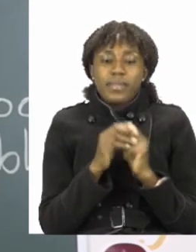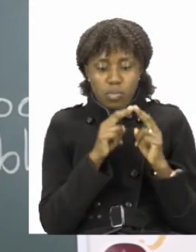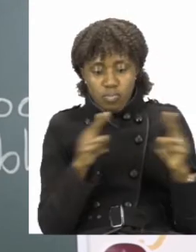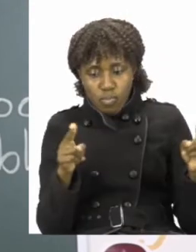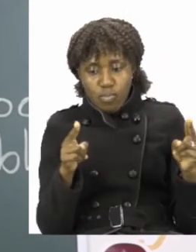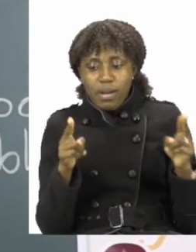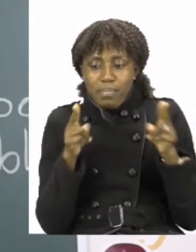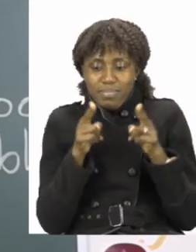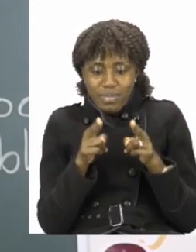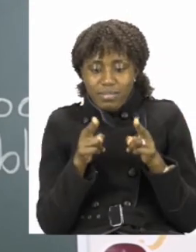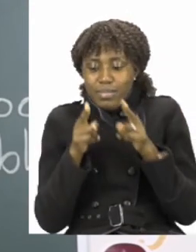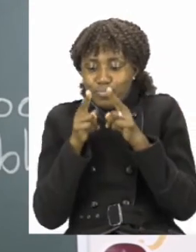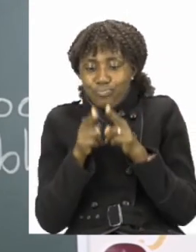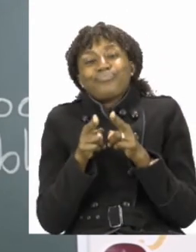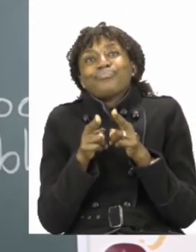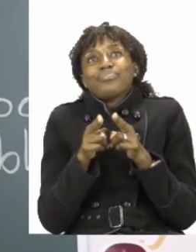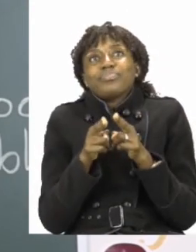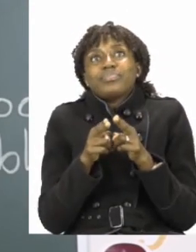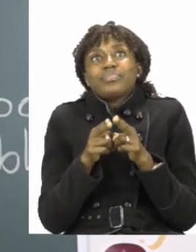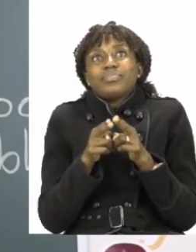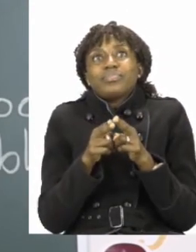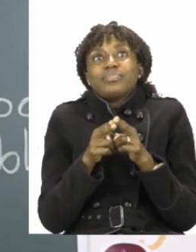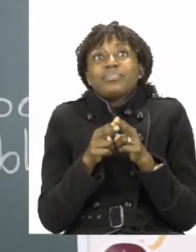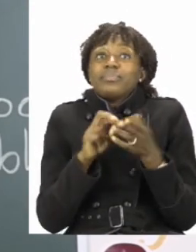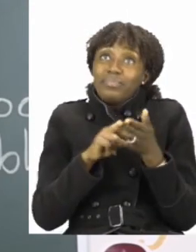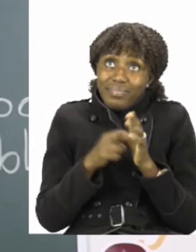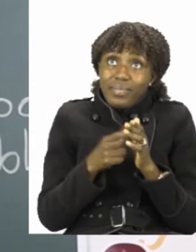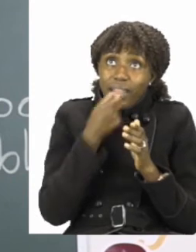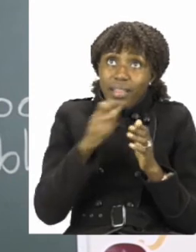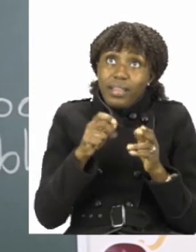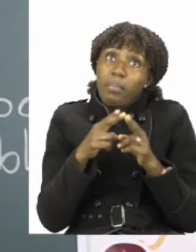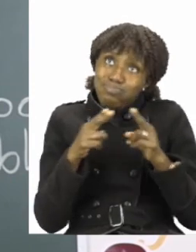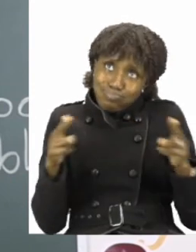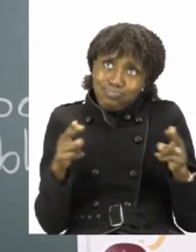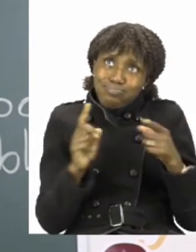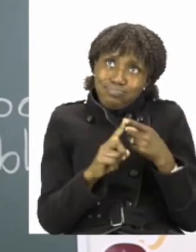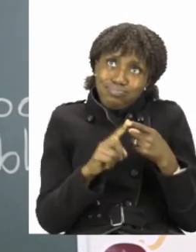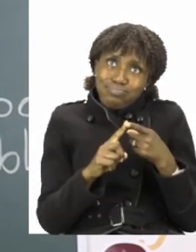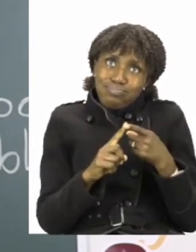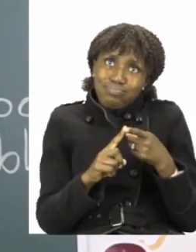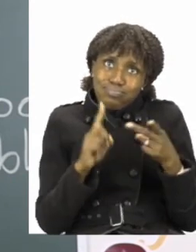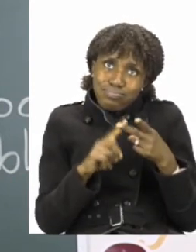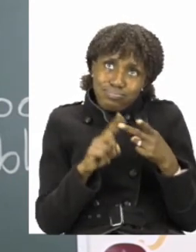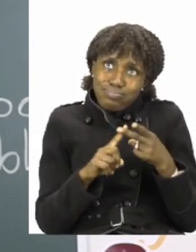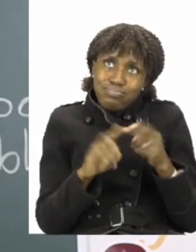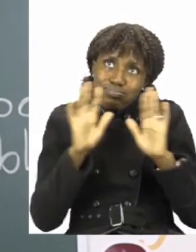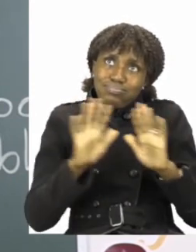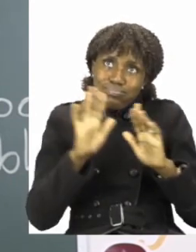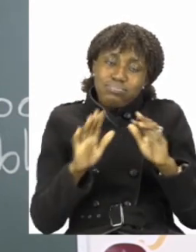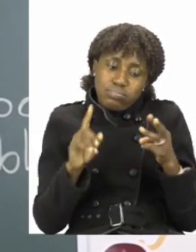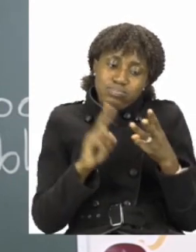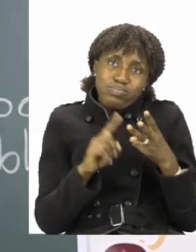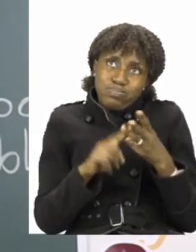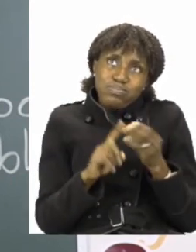to shortest. So that means our pencil is first, then our crayon, and then